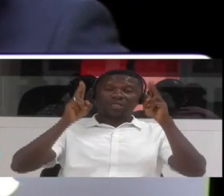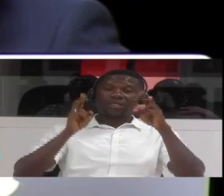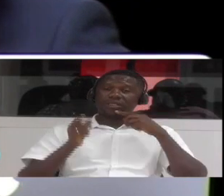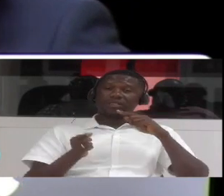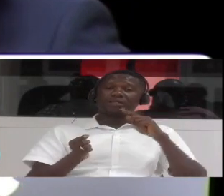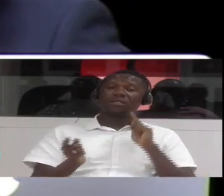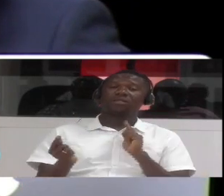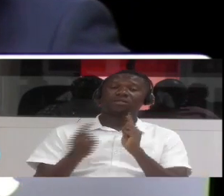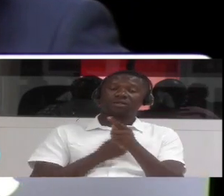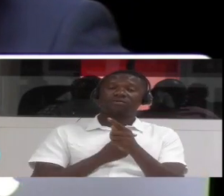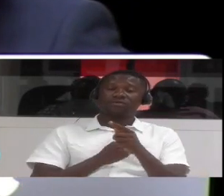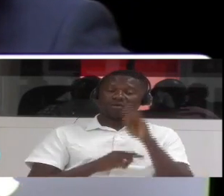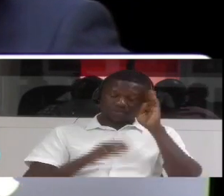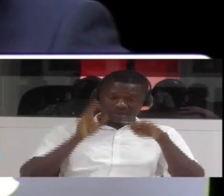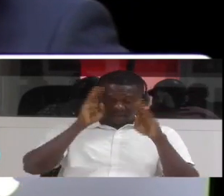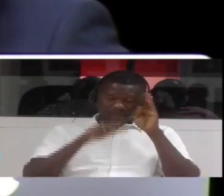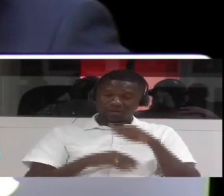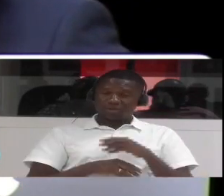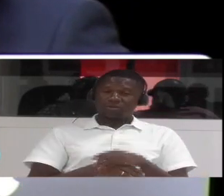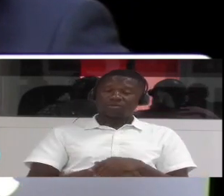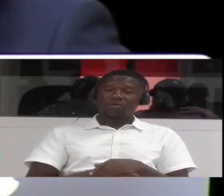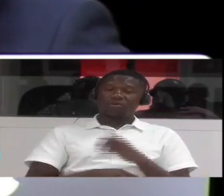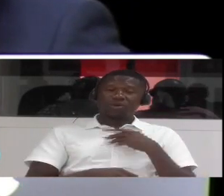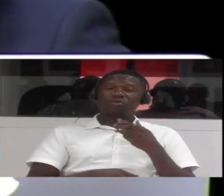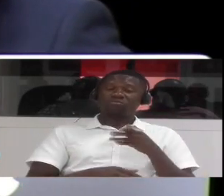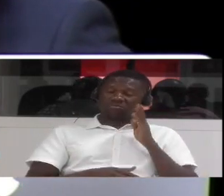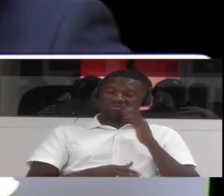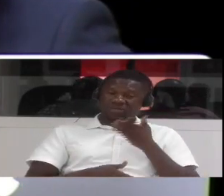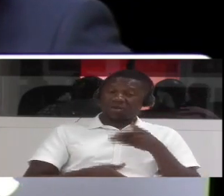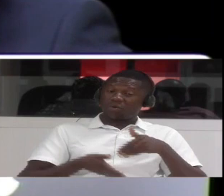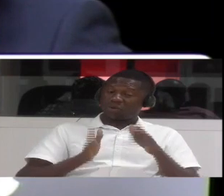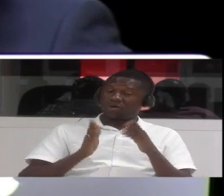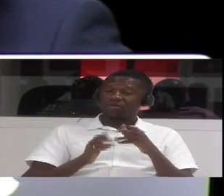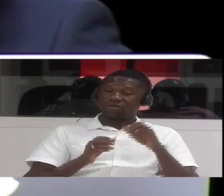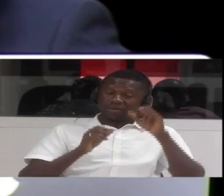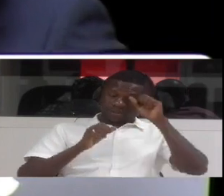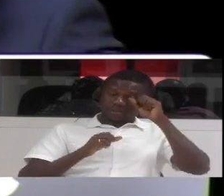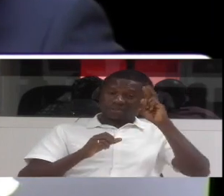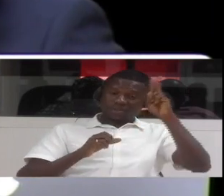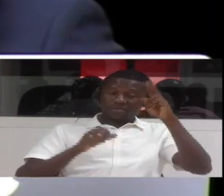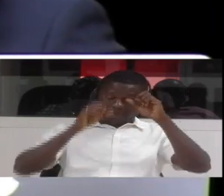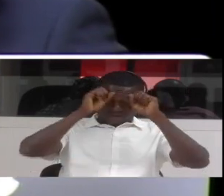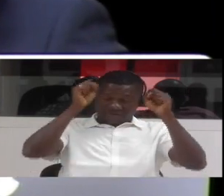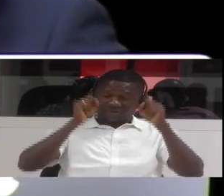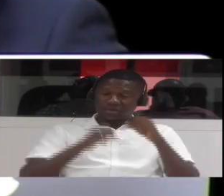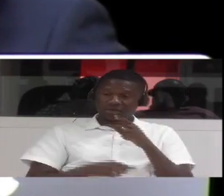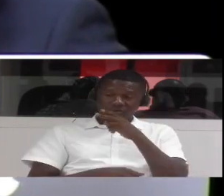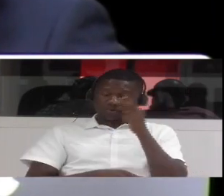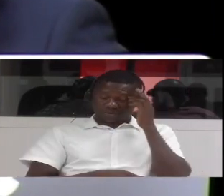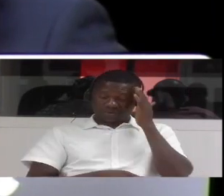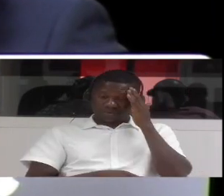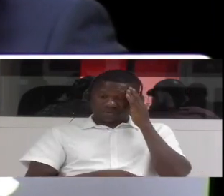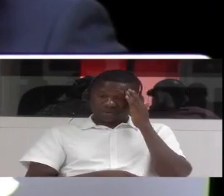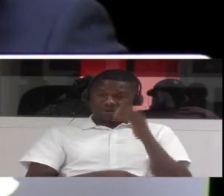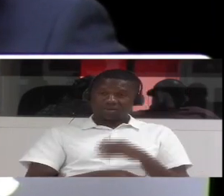a pardon was basically a modus operandi of the JAMMEH government. As far as you